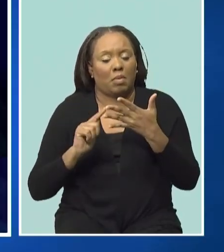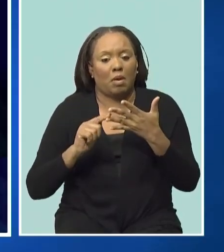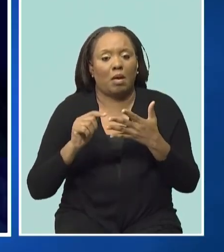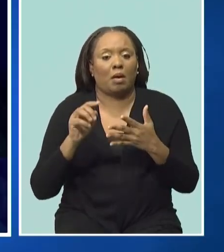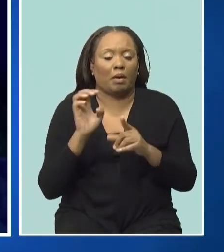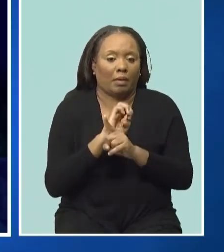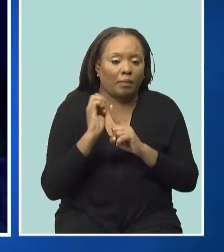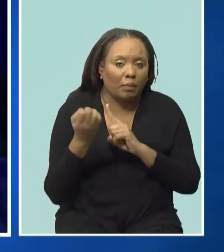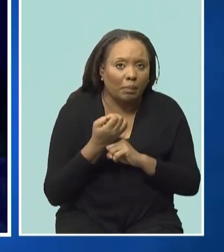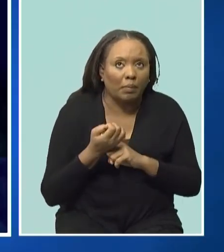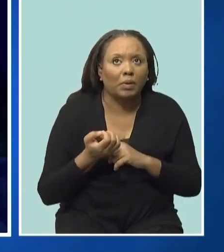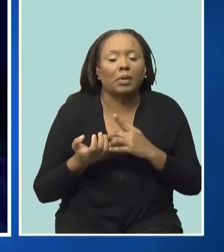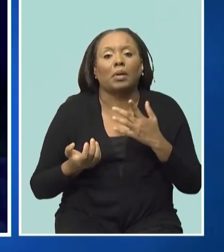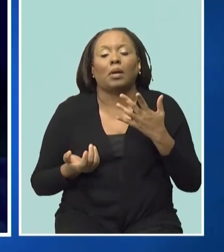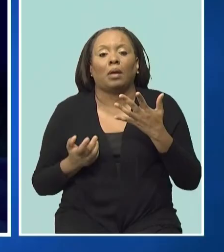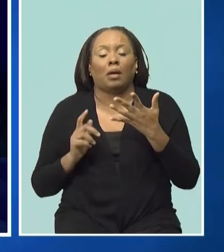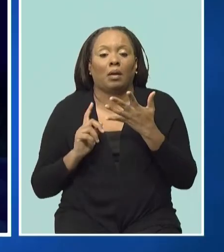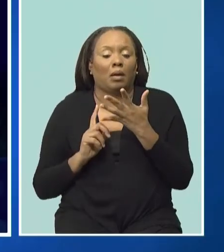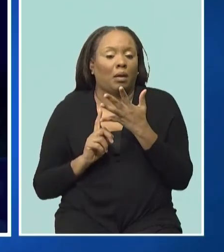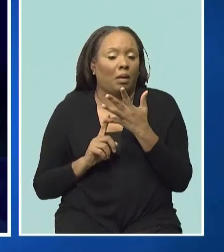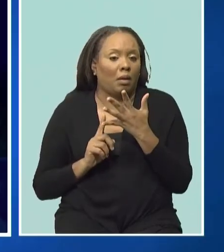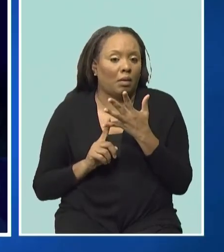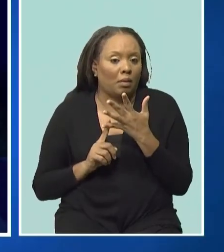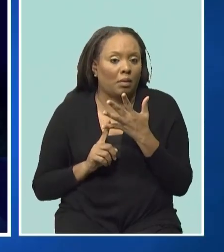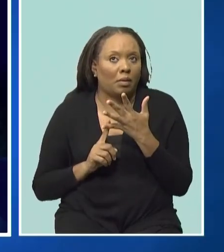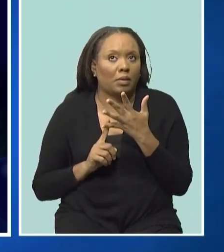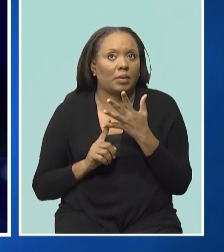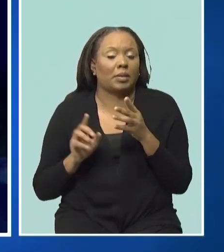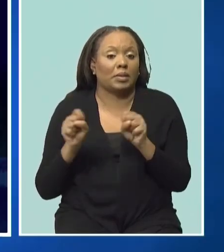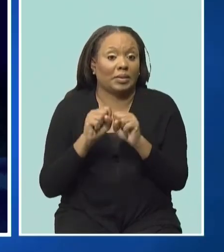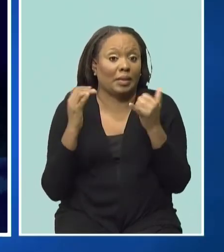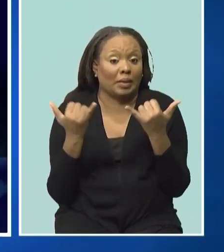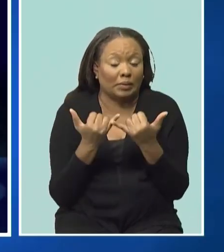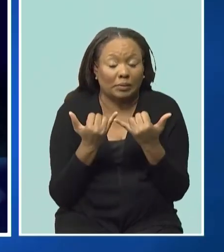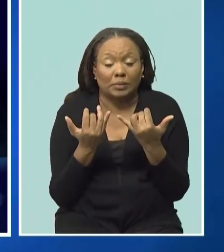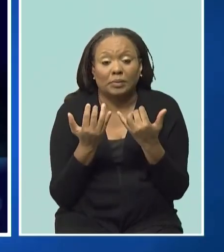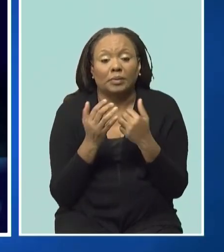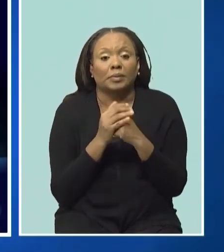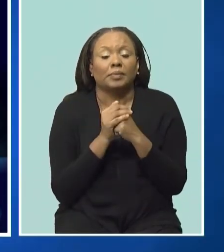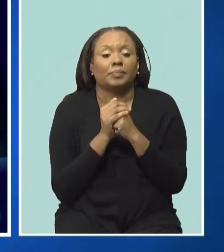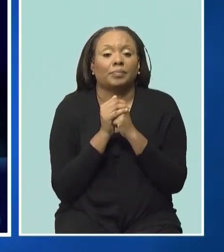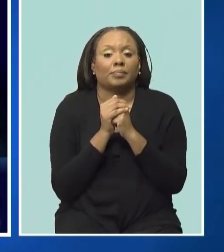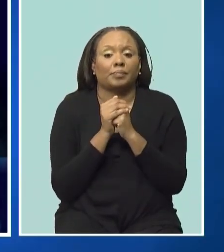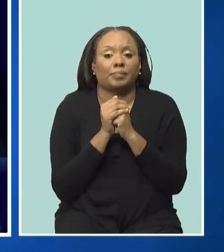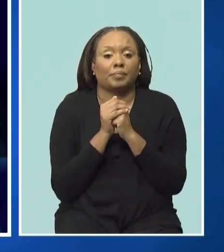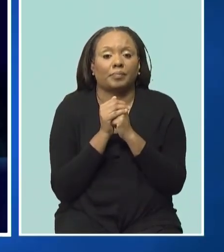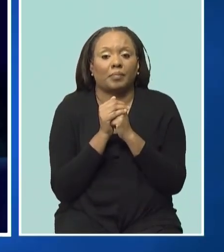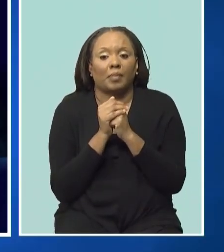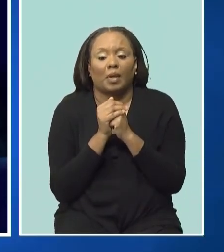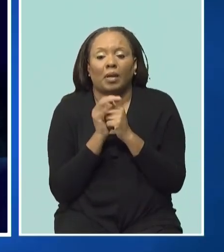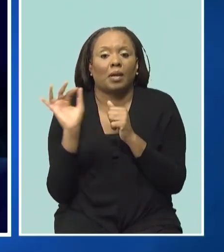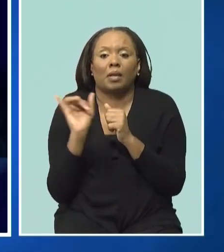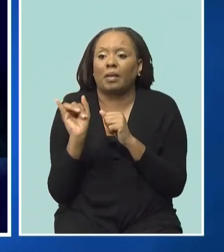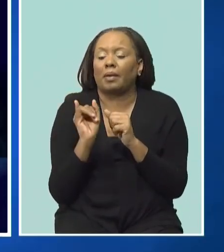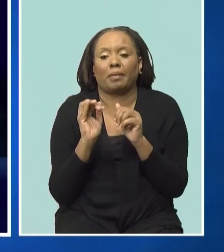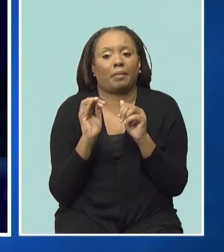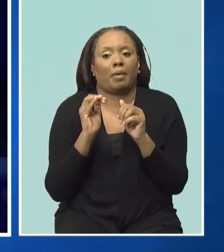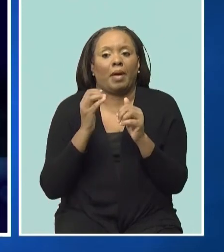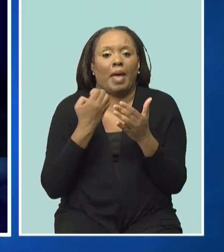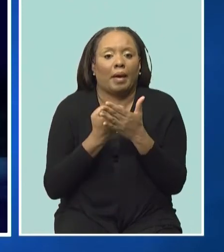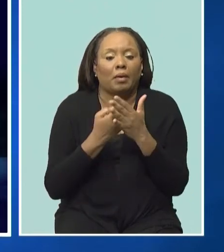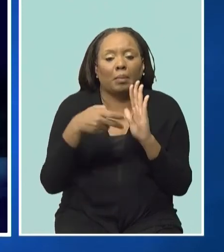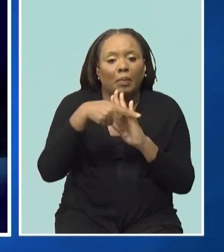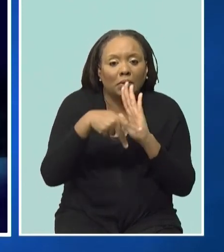environment, sustainability of society as a whole in terms of economic policy, social